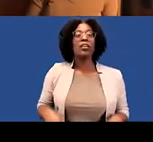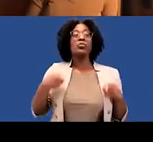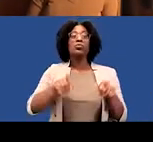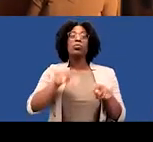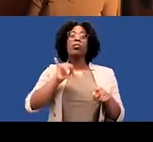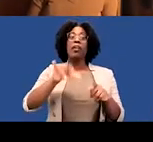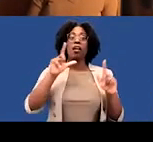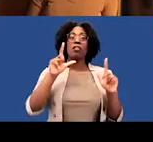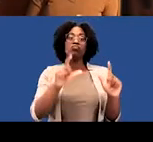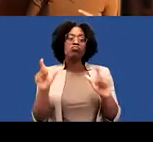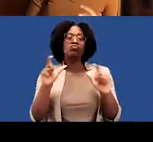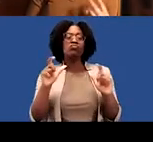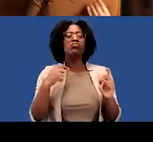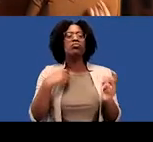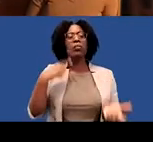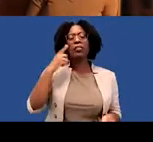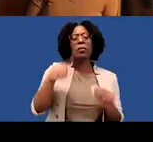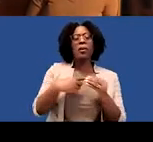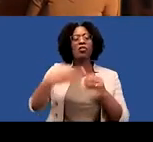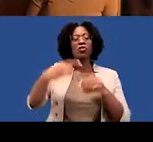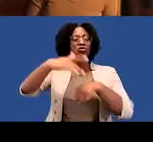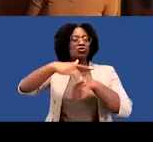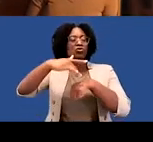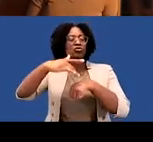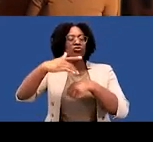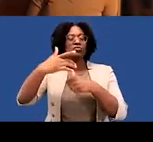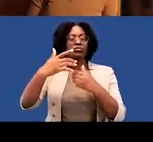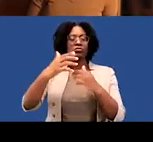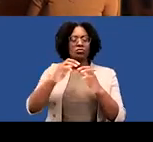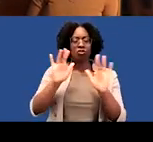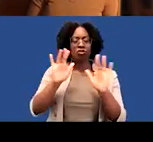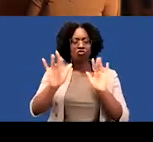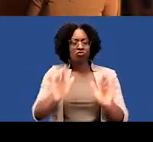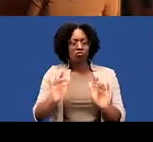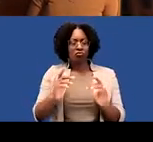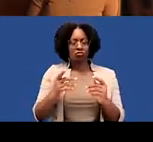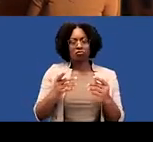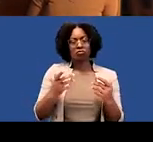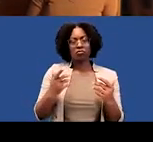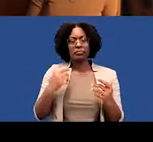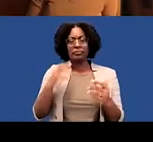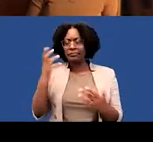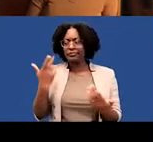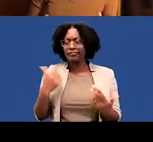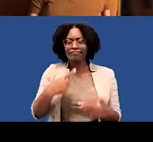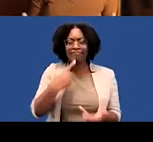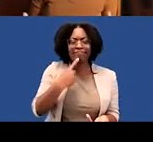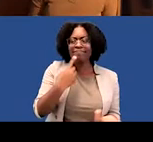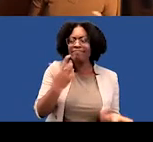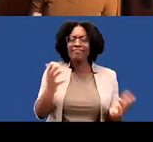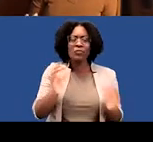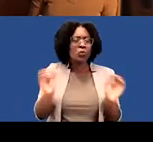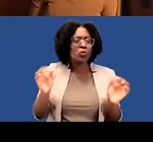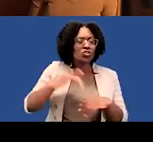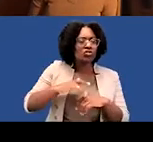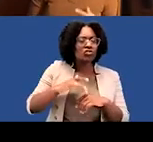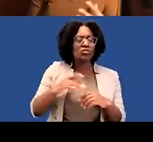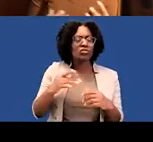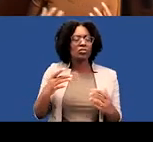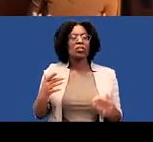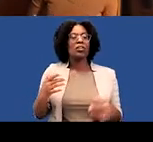I'm thinking about being on the verge of so many things. I personally feel like I'm on the verge of bursting